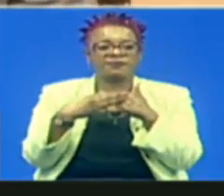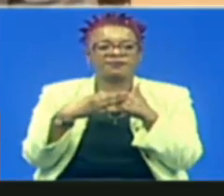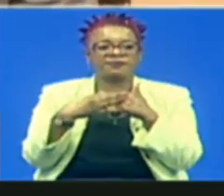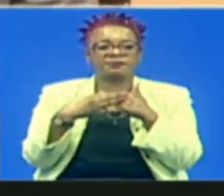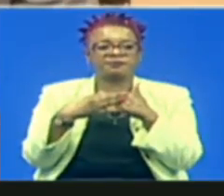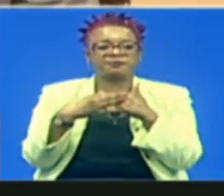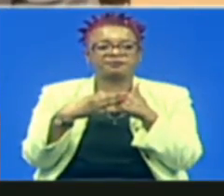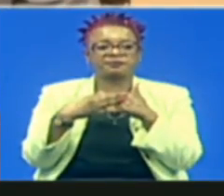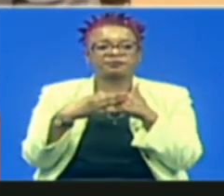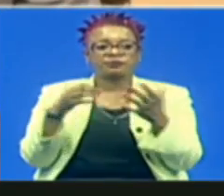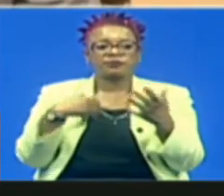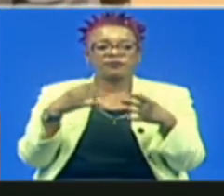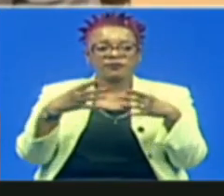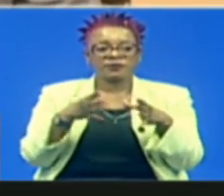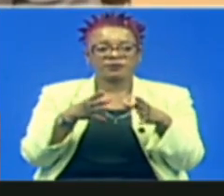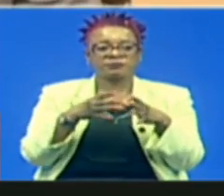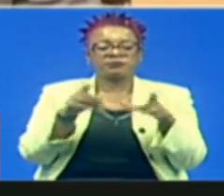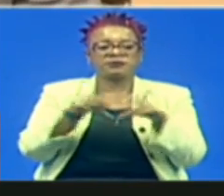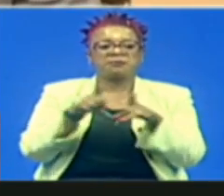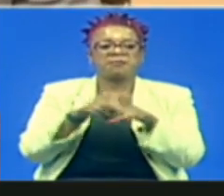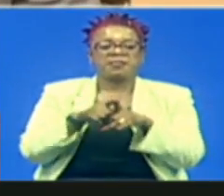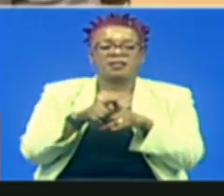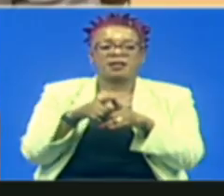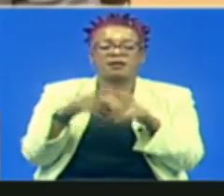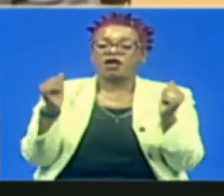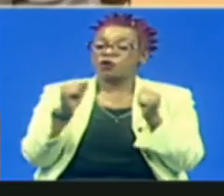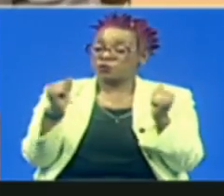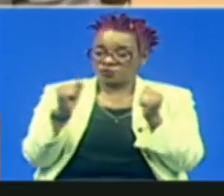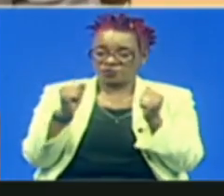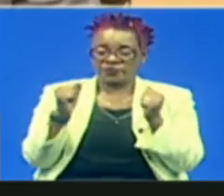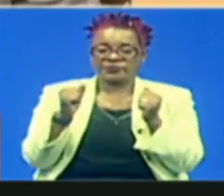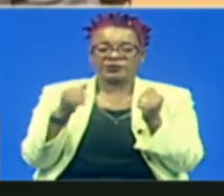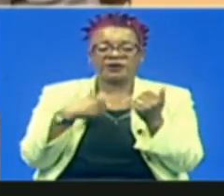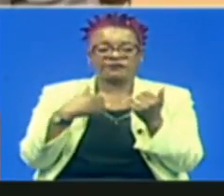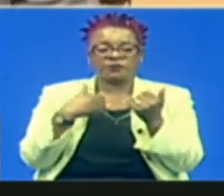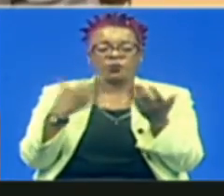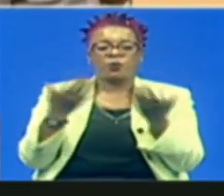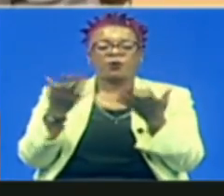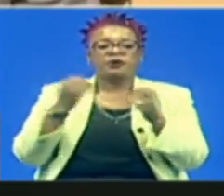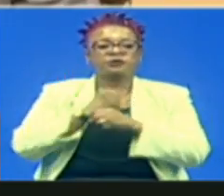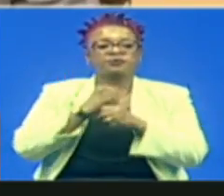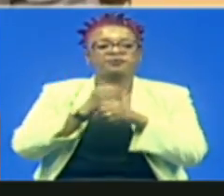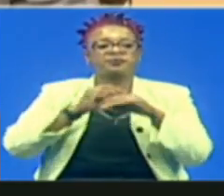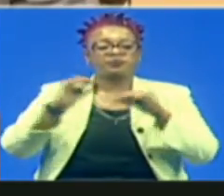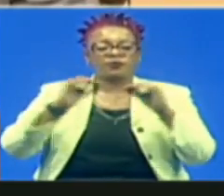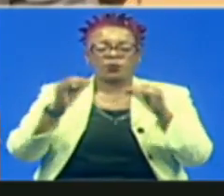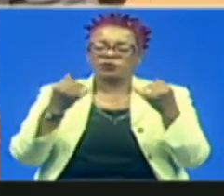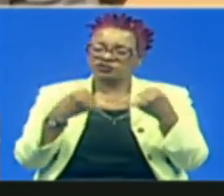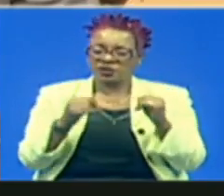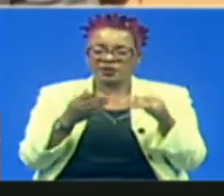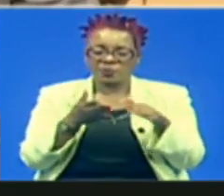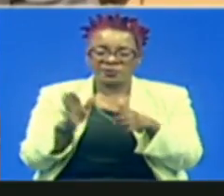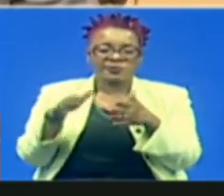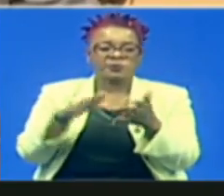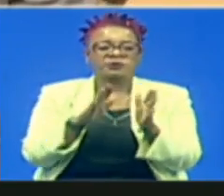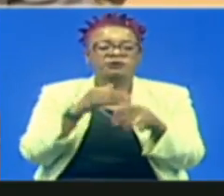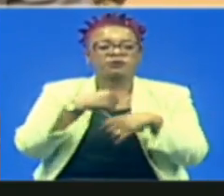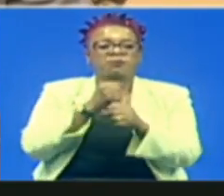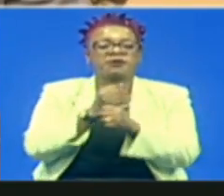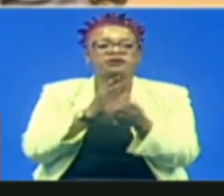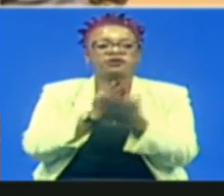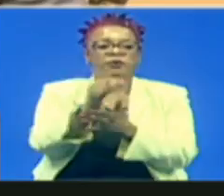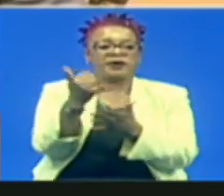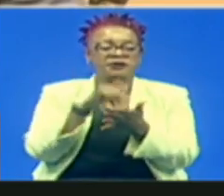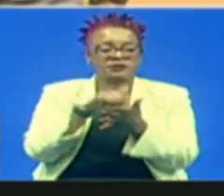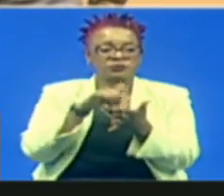Pia tuko na ya hururu mahali tunafanya the high altitude training. Tumejaribu kuweka mikakati tu hakikisha kwamba